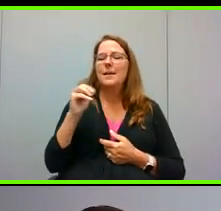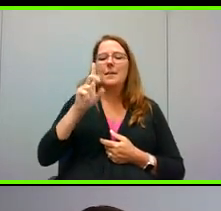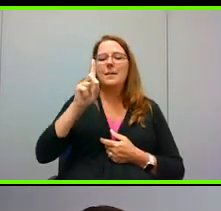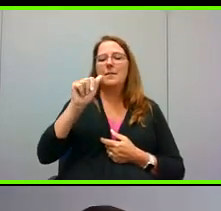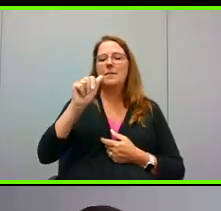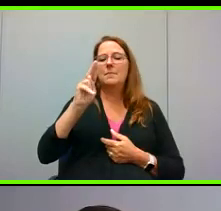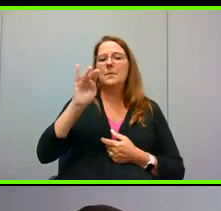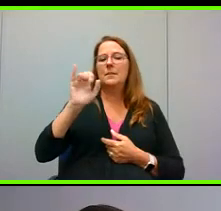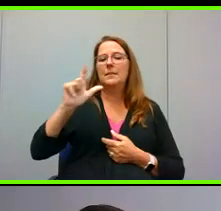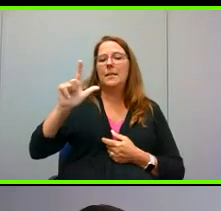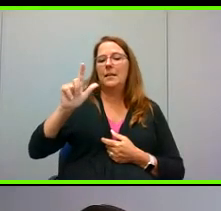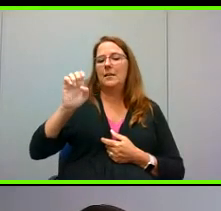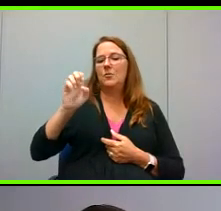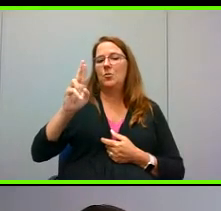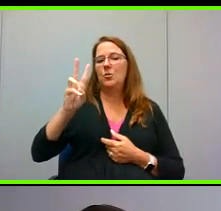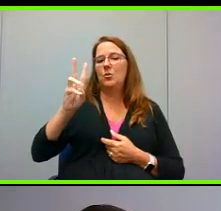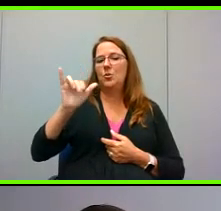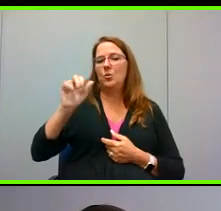Daniel Irwin.